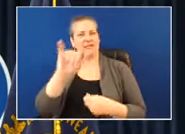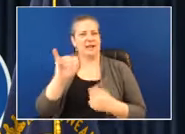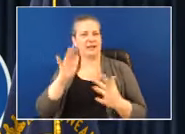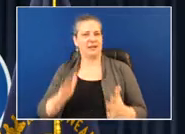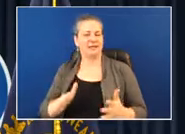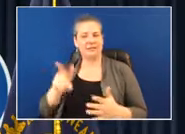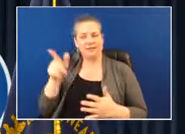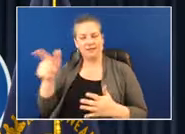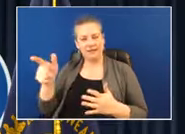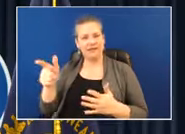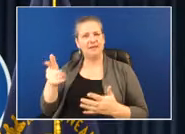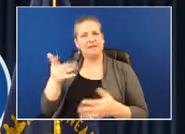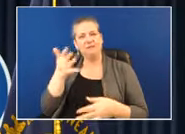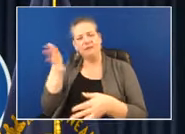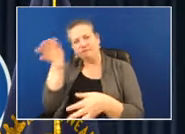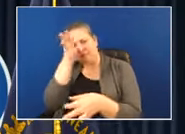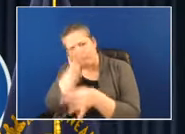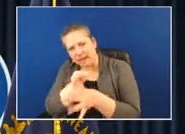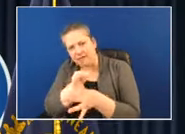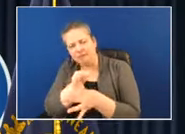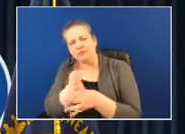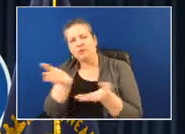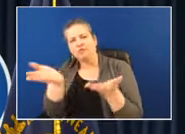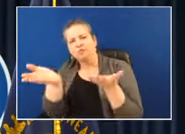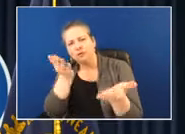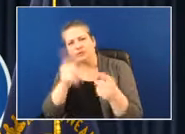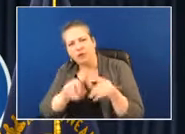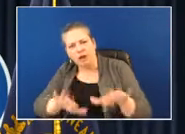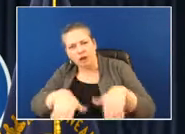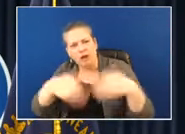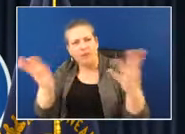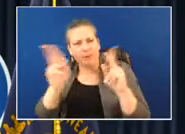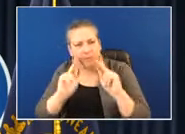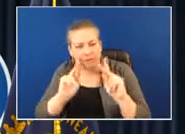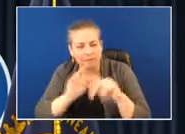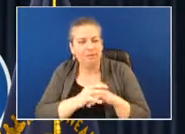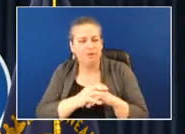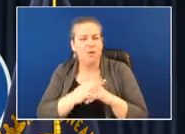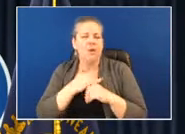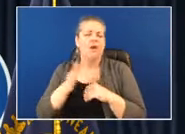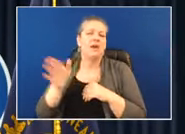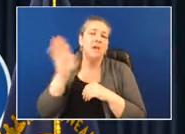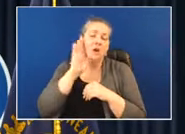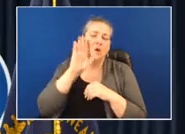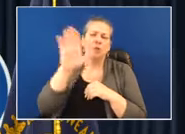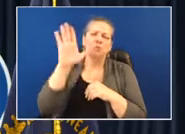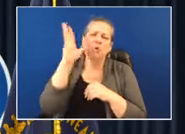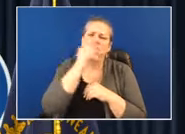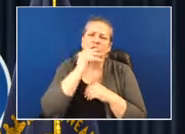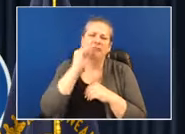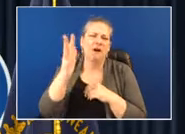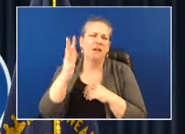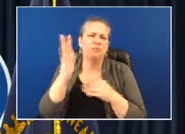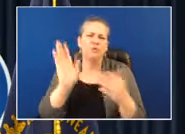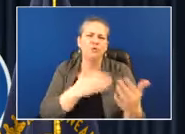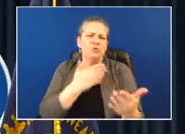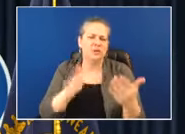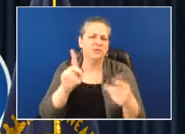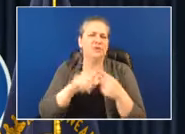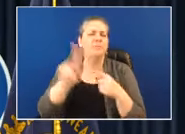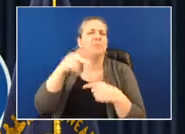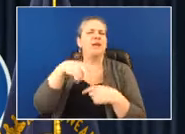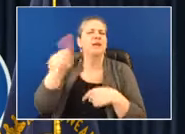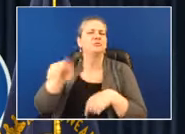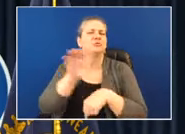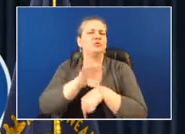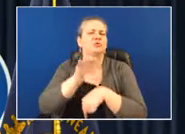living their faith through their service to others. We'll get to hear beautiful music from the Ukrainian Pentecostal Church Choir of